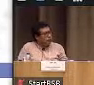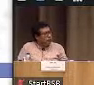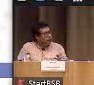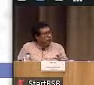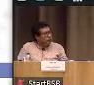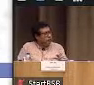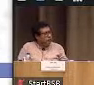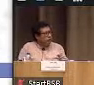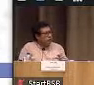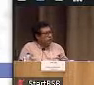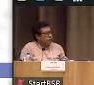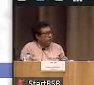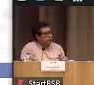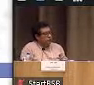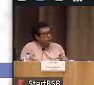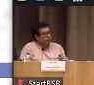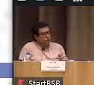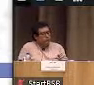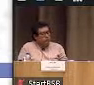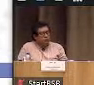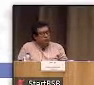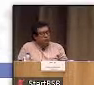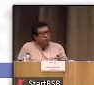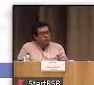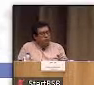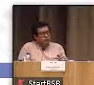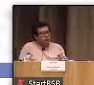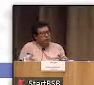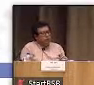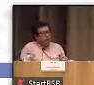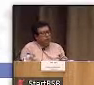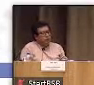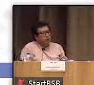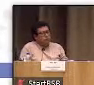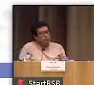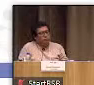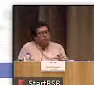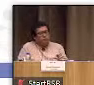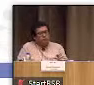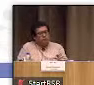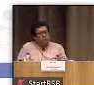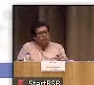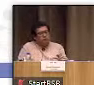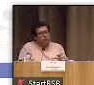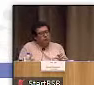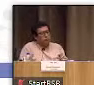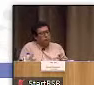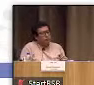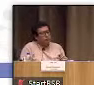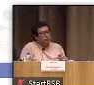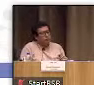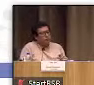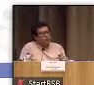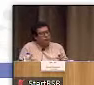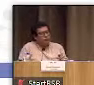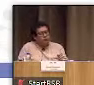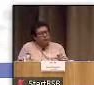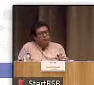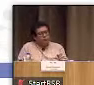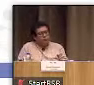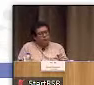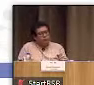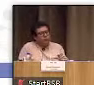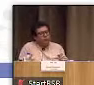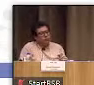And we had this process inside the platform. And that allow us to have the